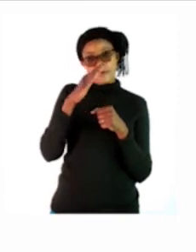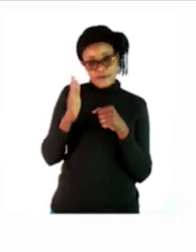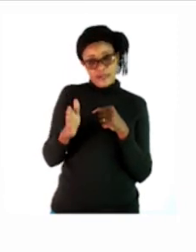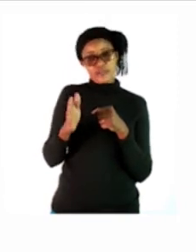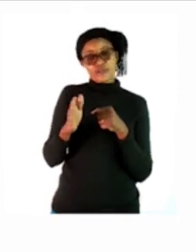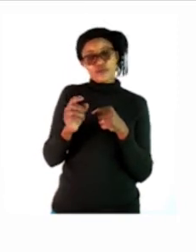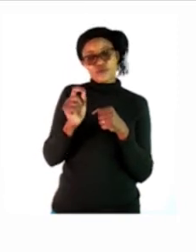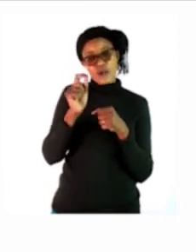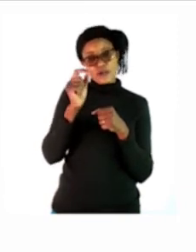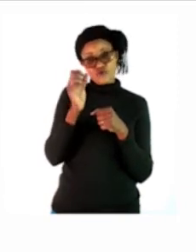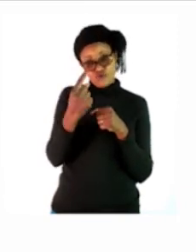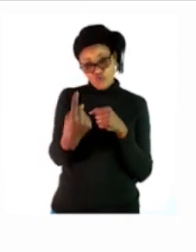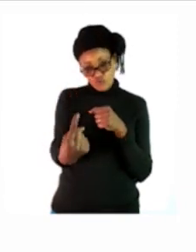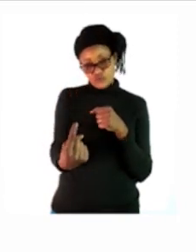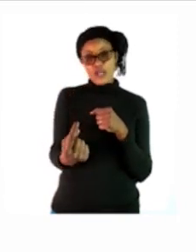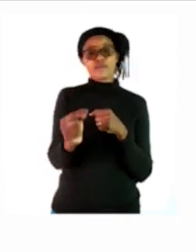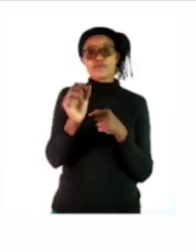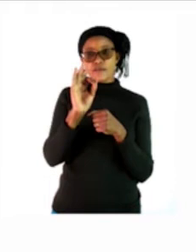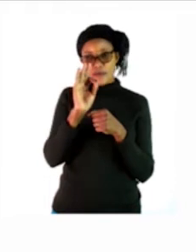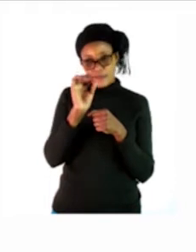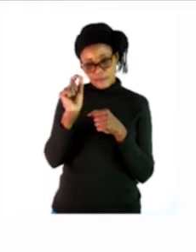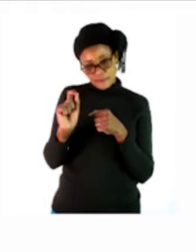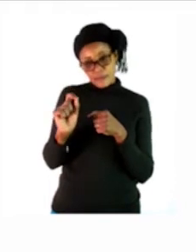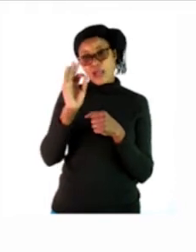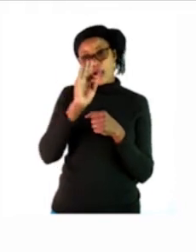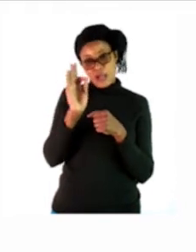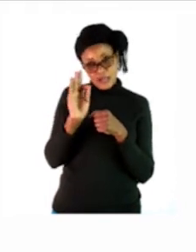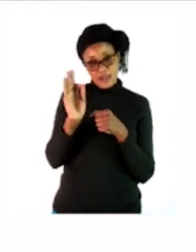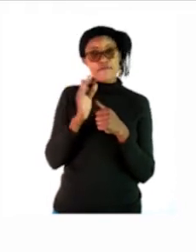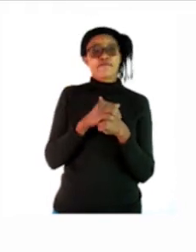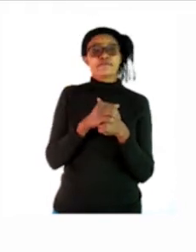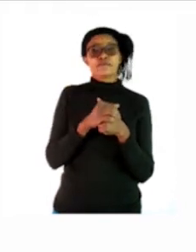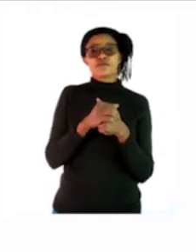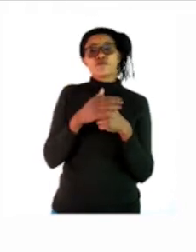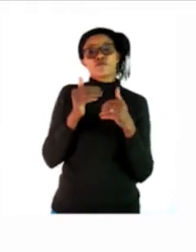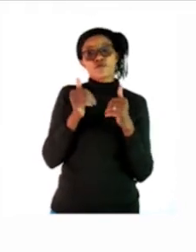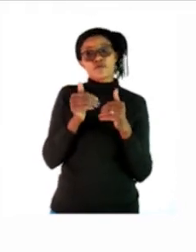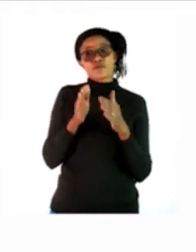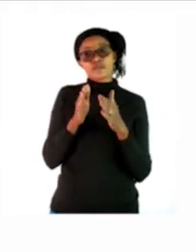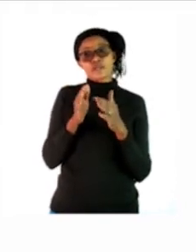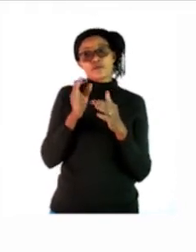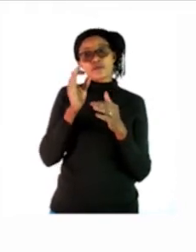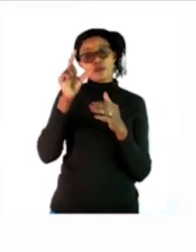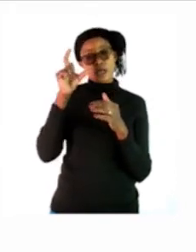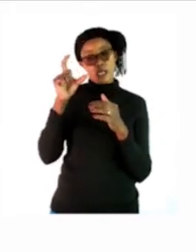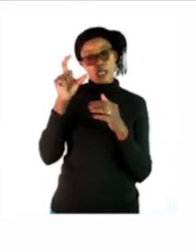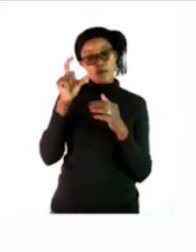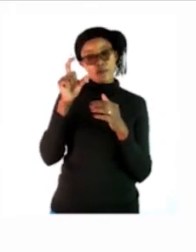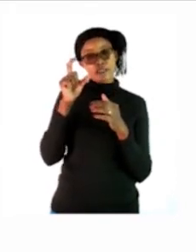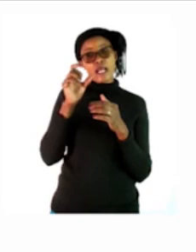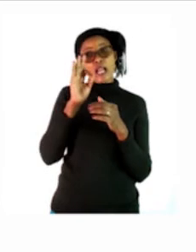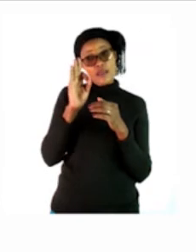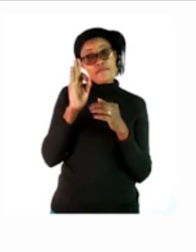next to it. We start off with the capital F. As you can see, there's